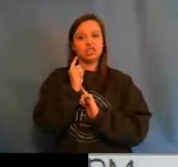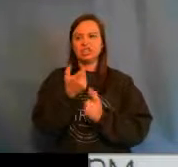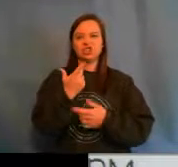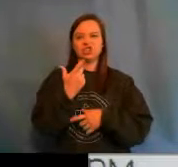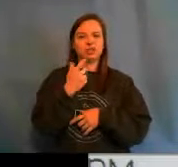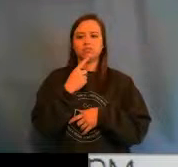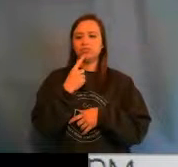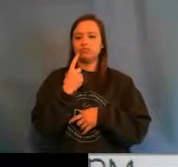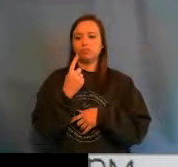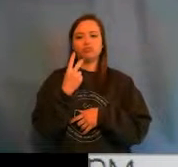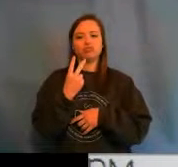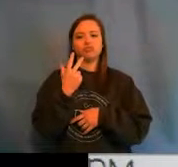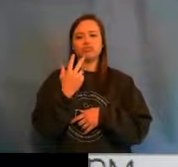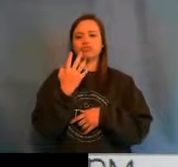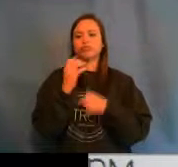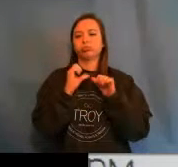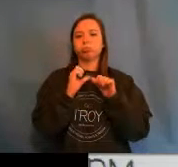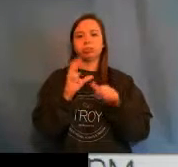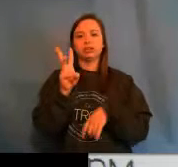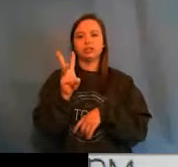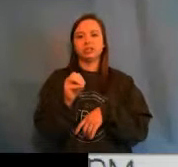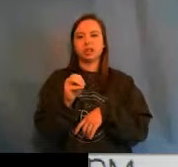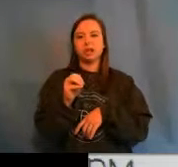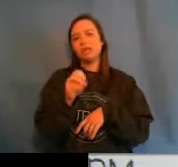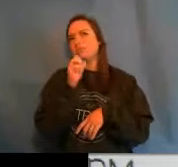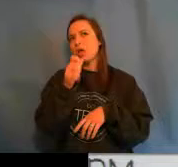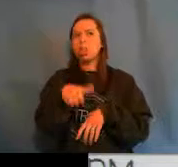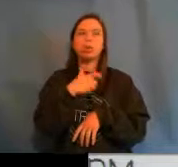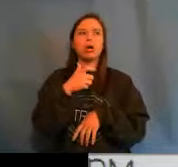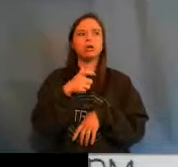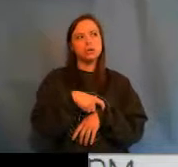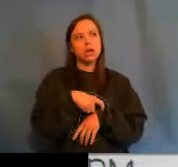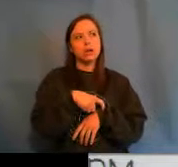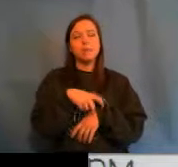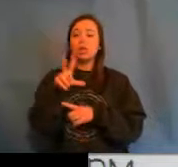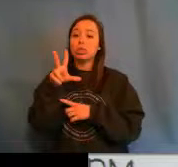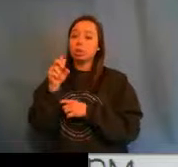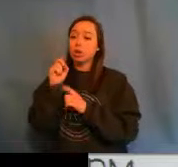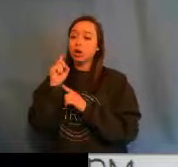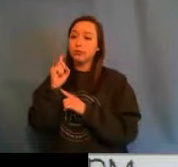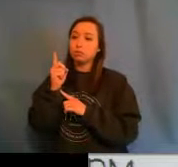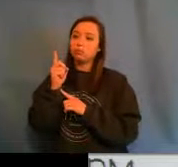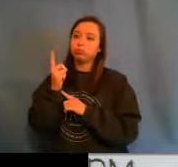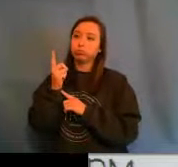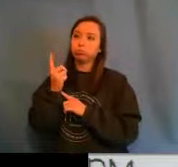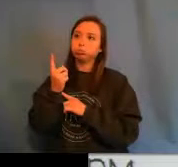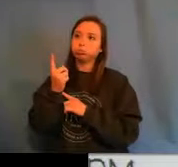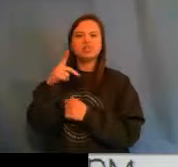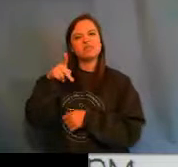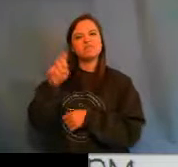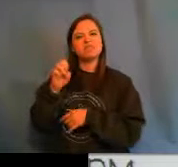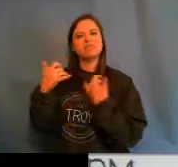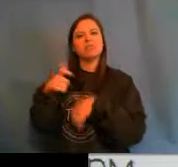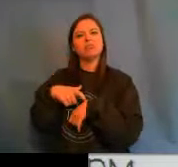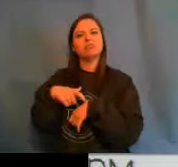count to 60. So that's not super long, but 30 minutes is like how long PE